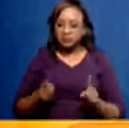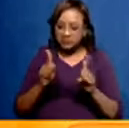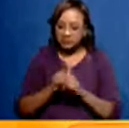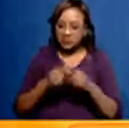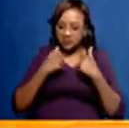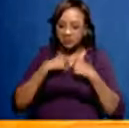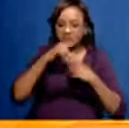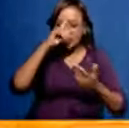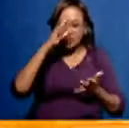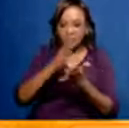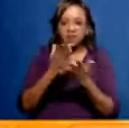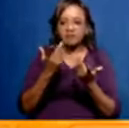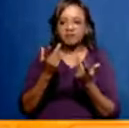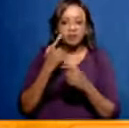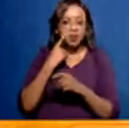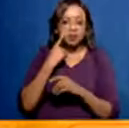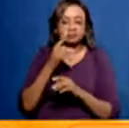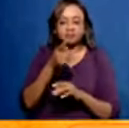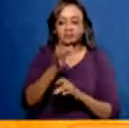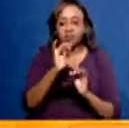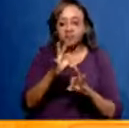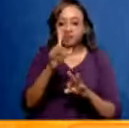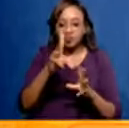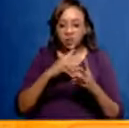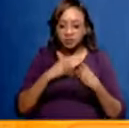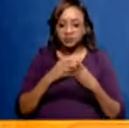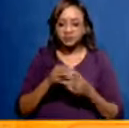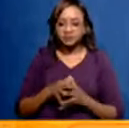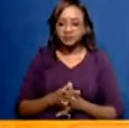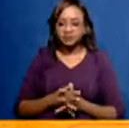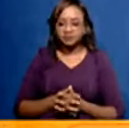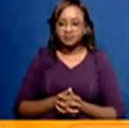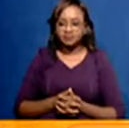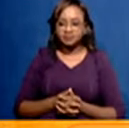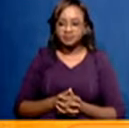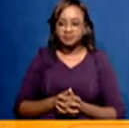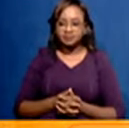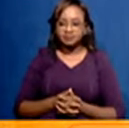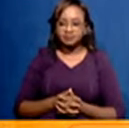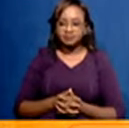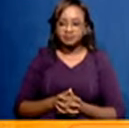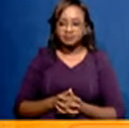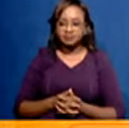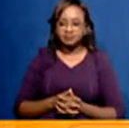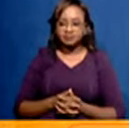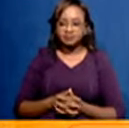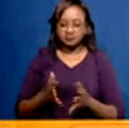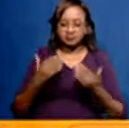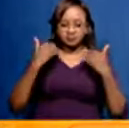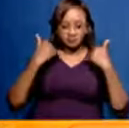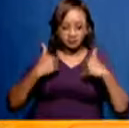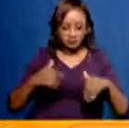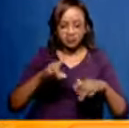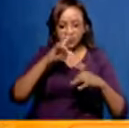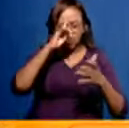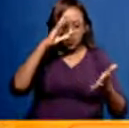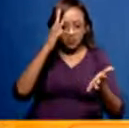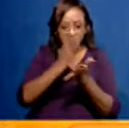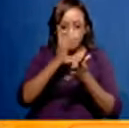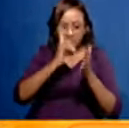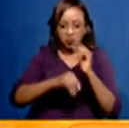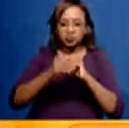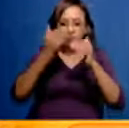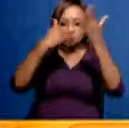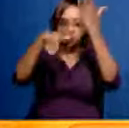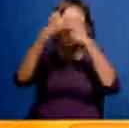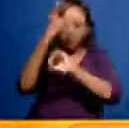and let's see whether you agree, Jeff. I strongly believe that the University of Nairobi